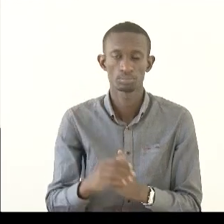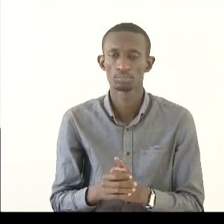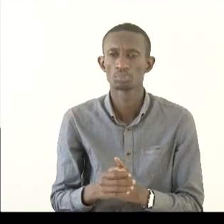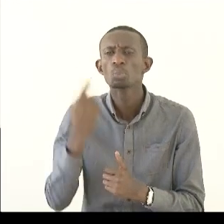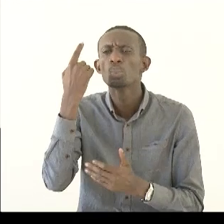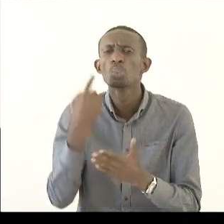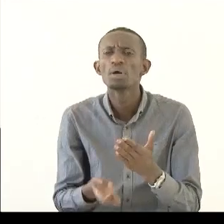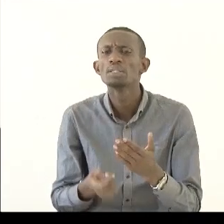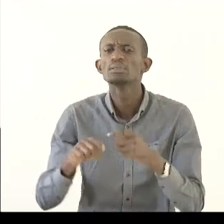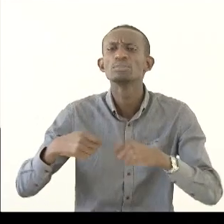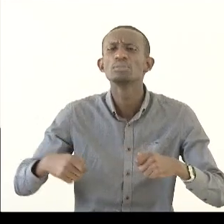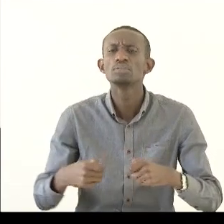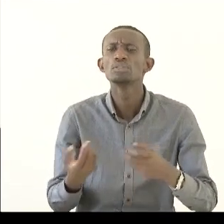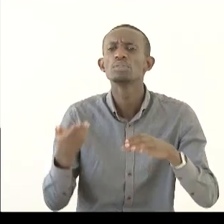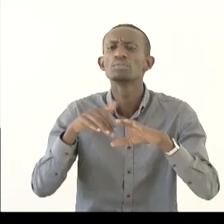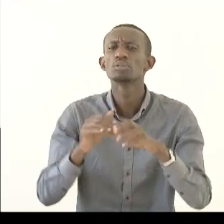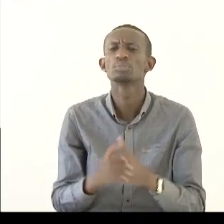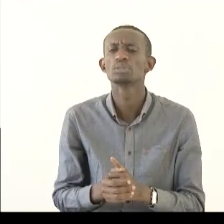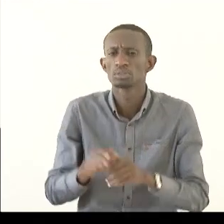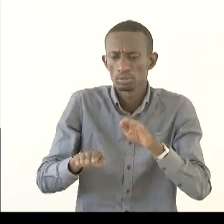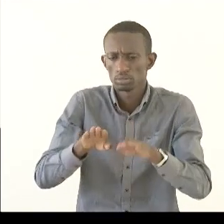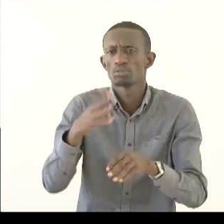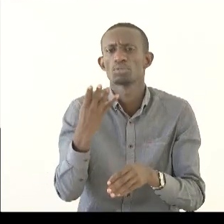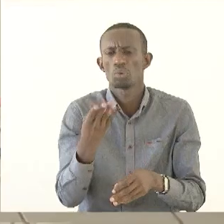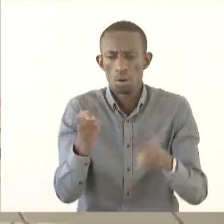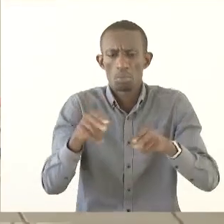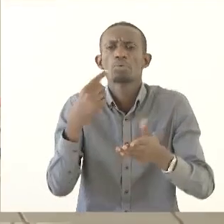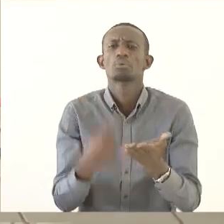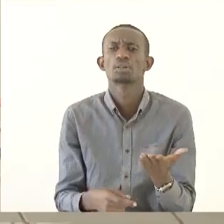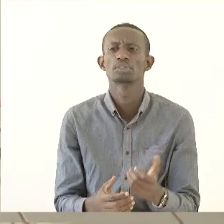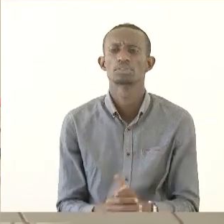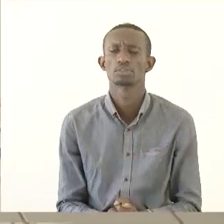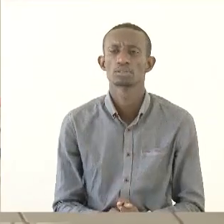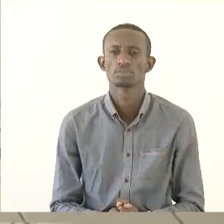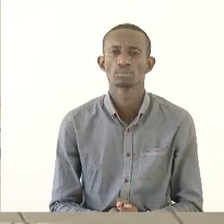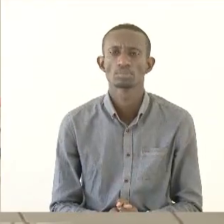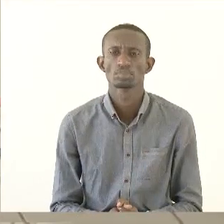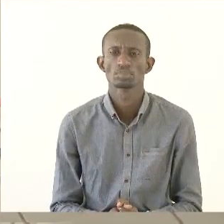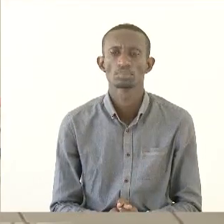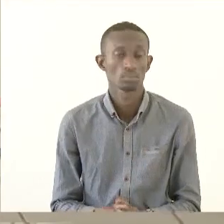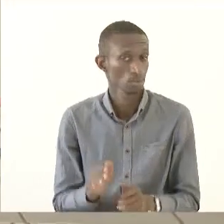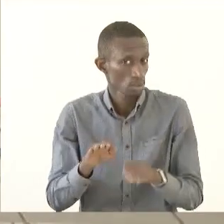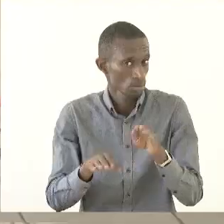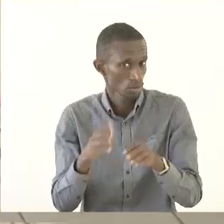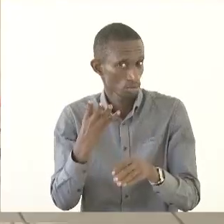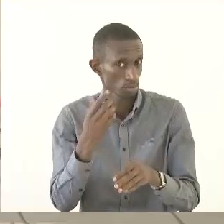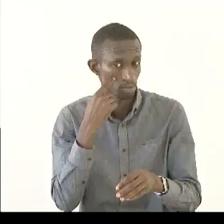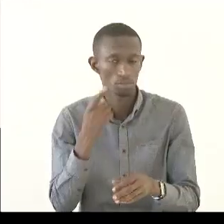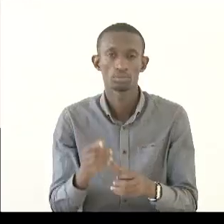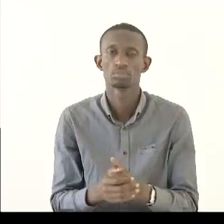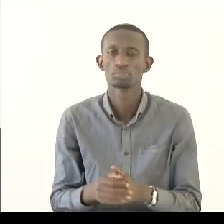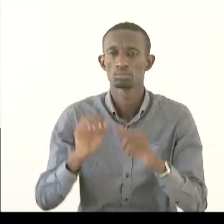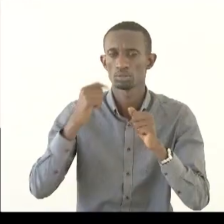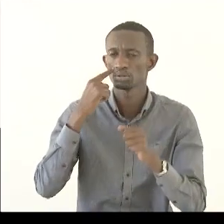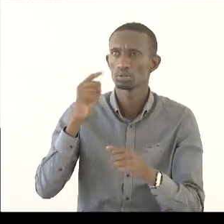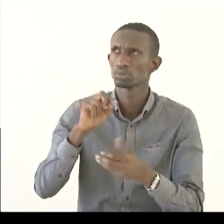involved in step 4? Step 4 is part B. In step 4, you can be able to look